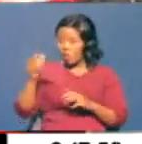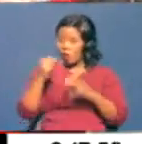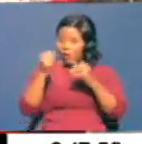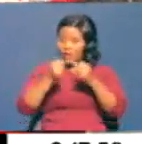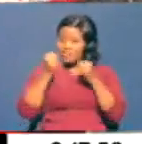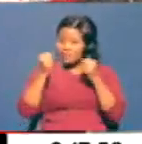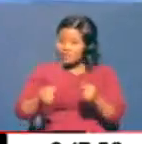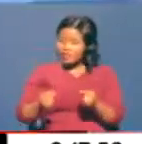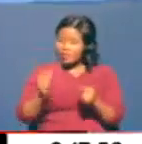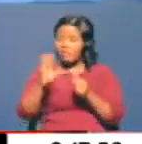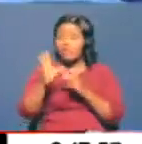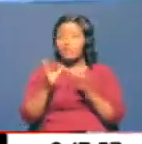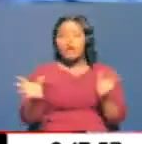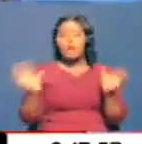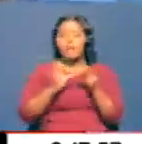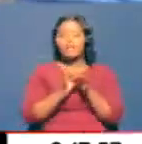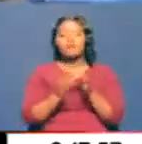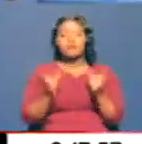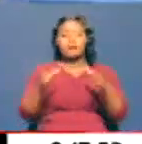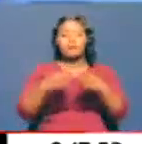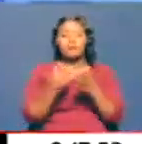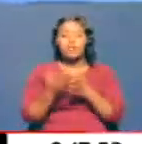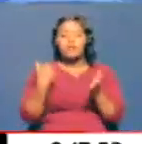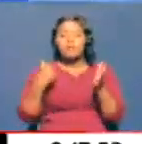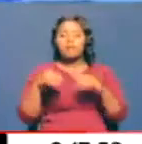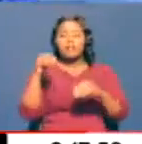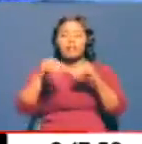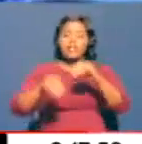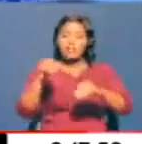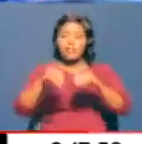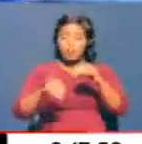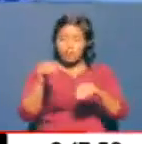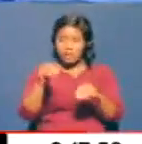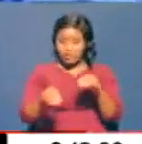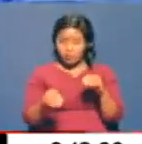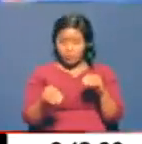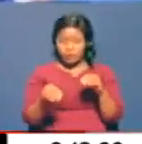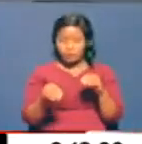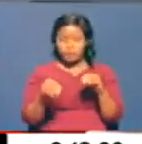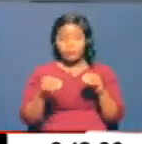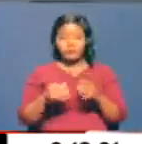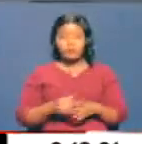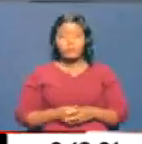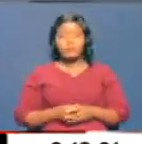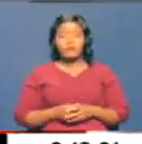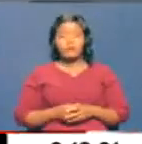ahead of the general election. For Prime Edition, I'm Gladys Mongai.